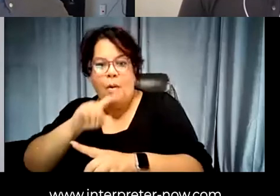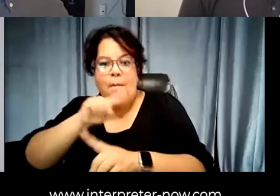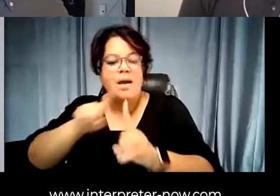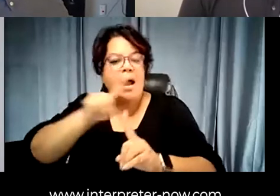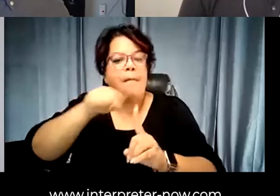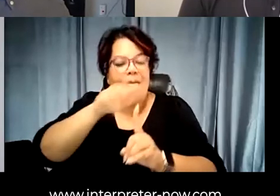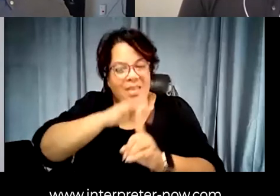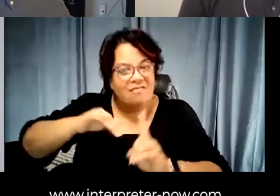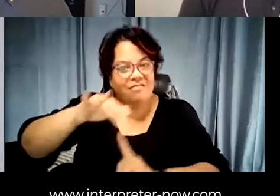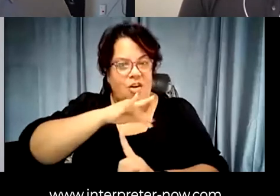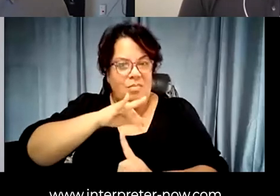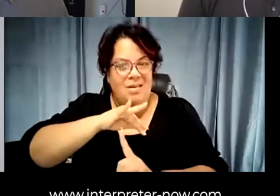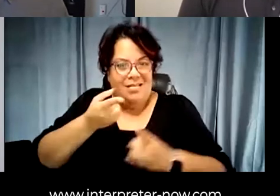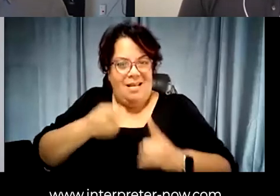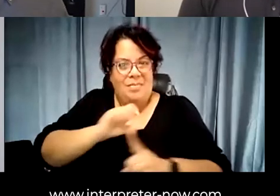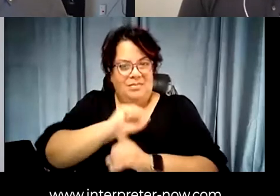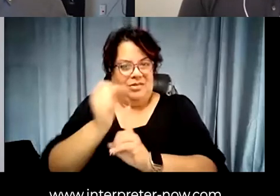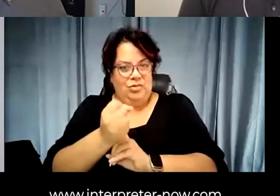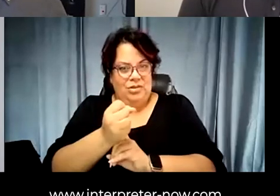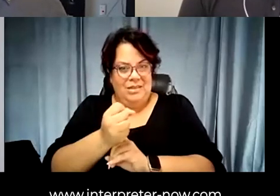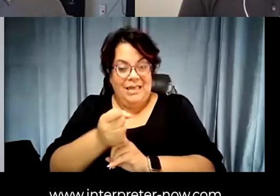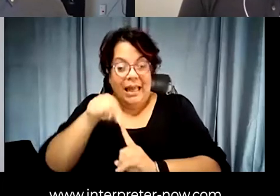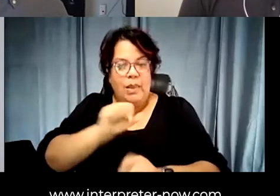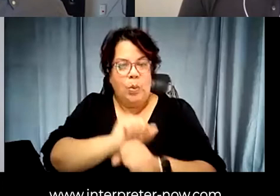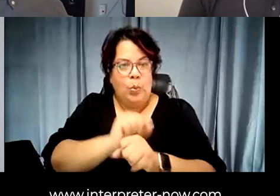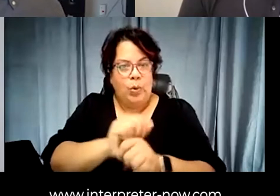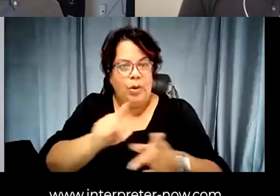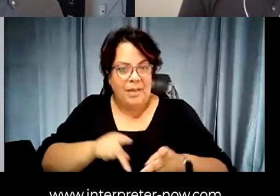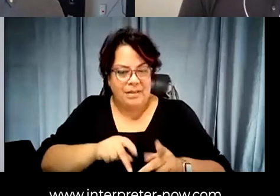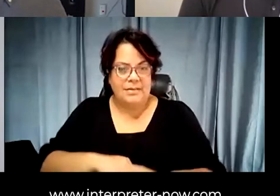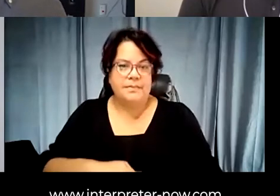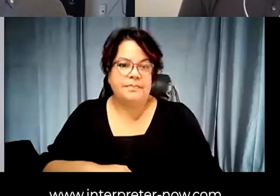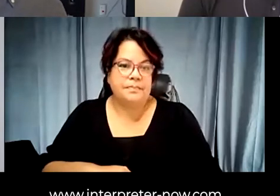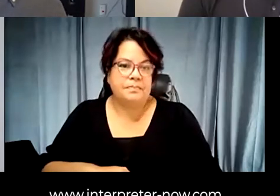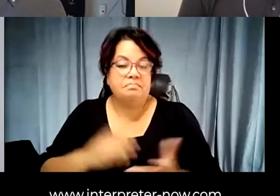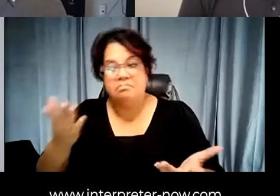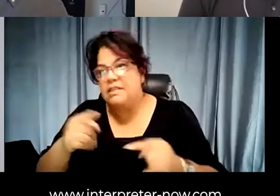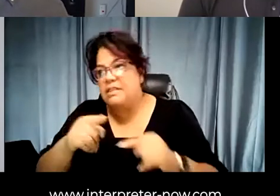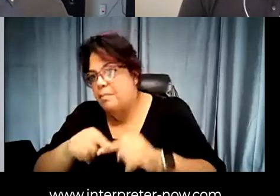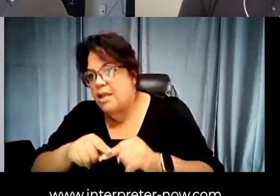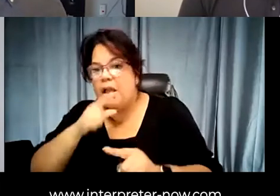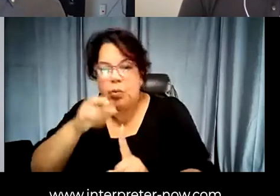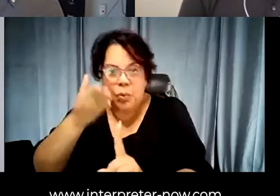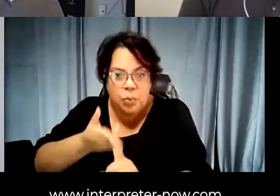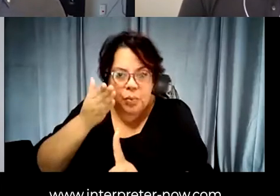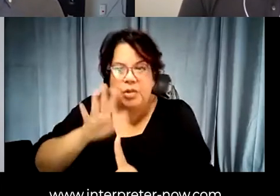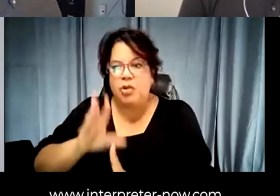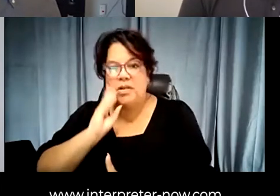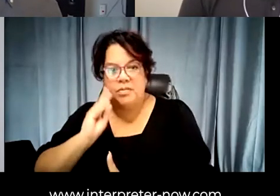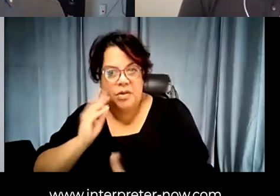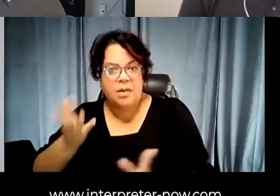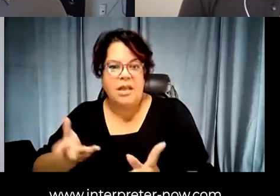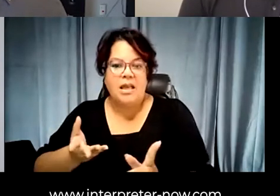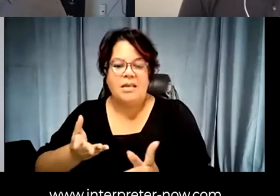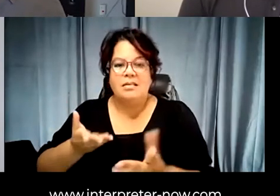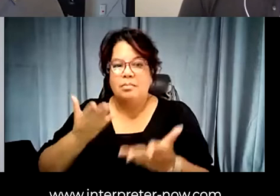that exist, in this case, within the workplace. But certainly it could also be, depending on who you are or what you're experiencing, you know, other